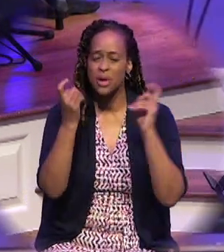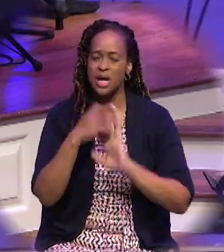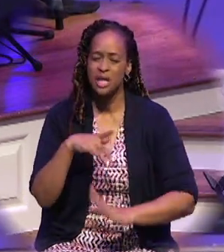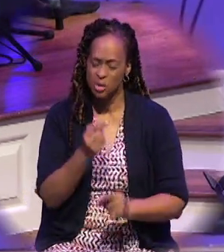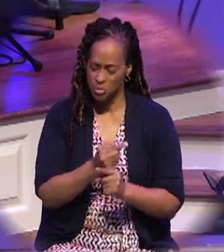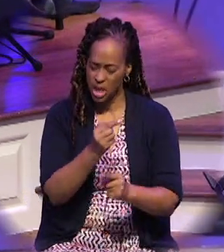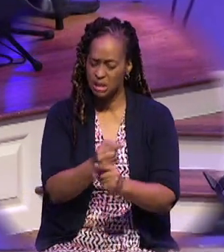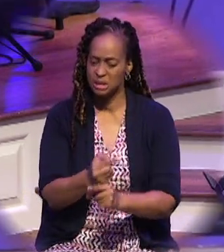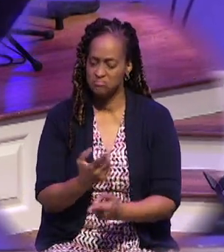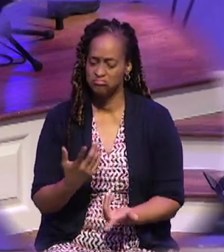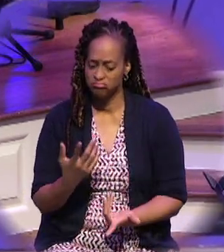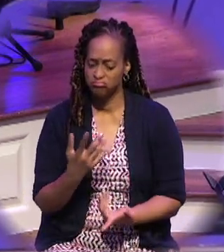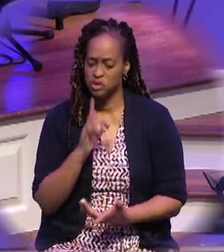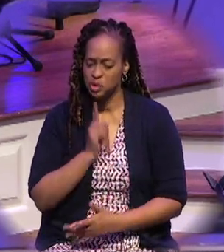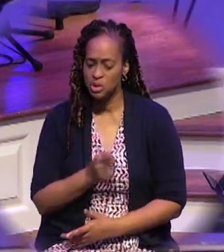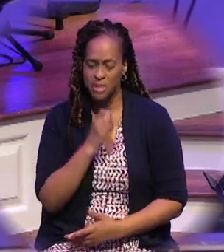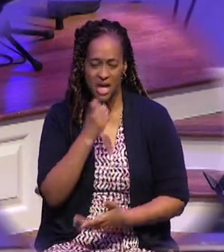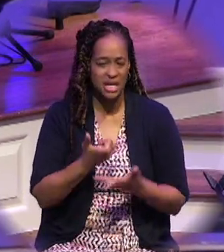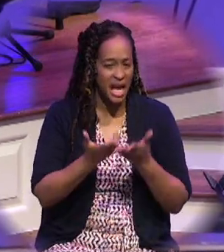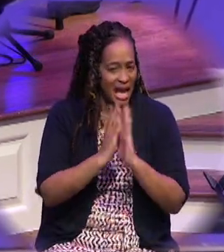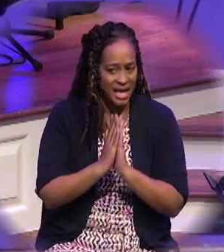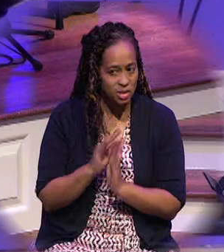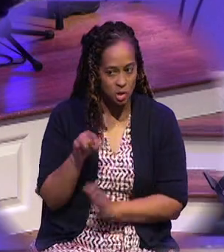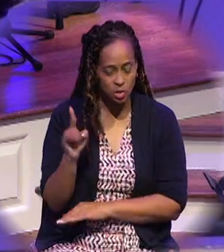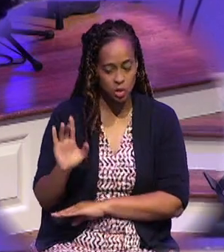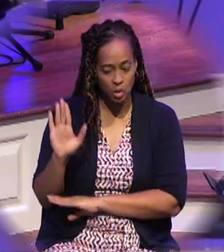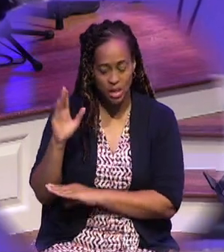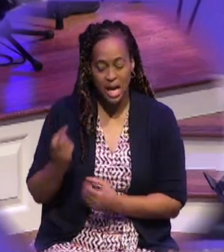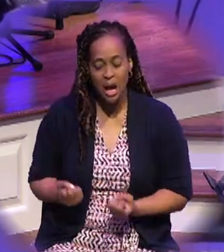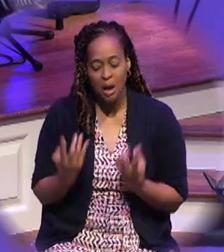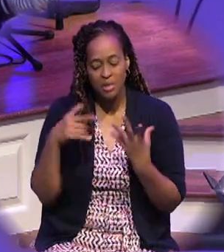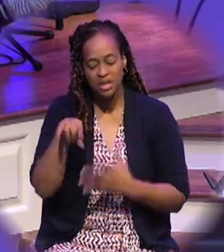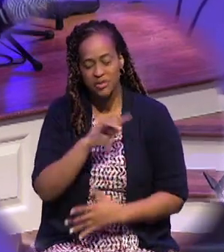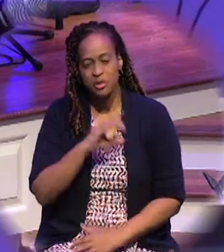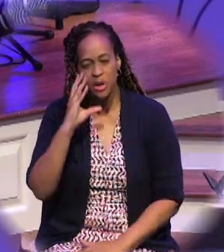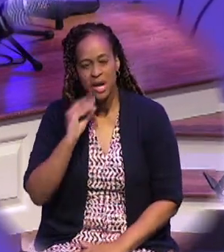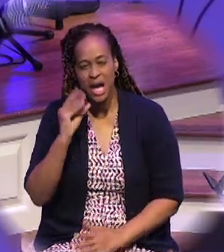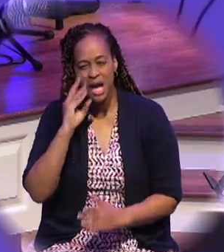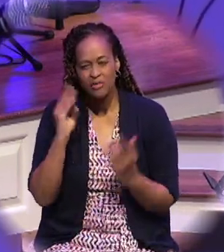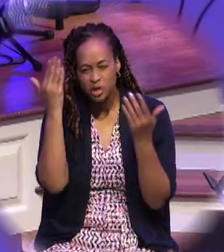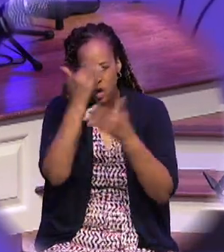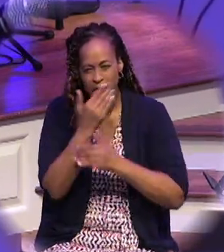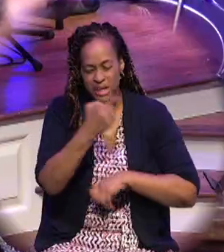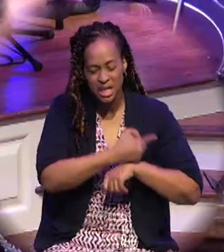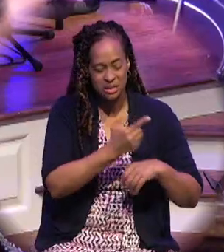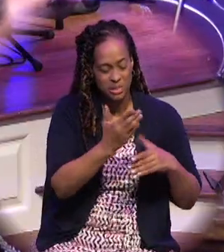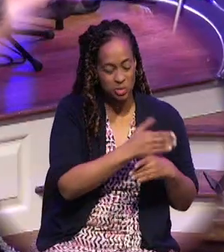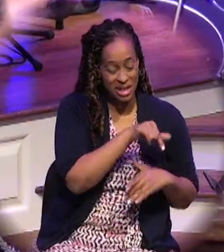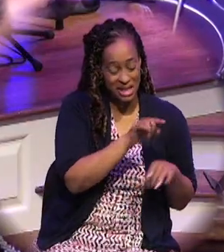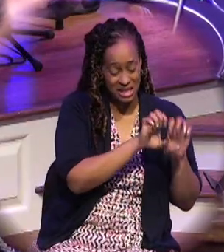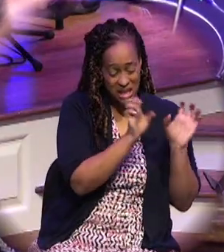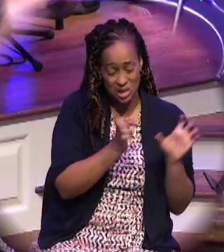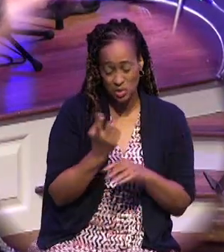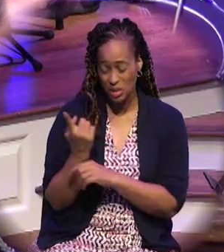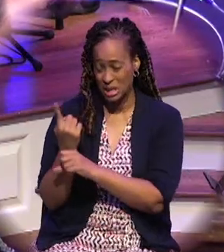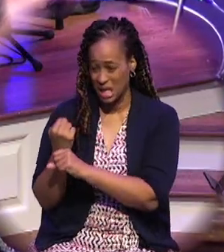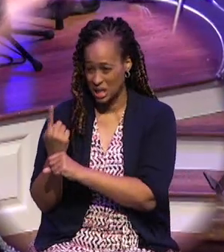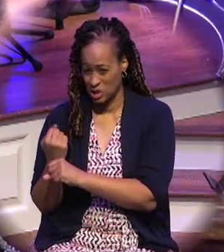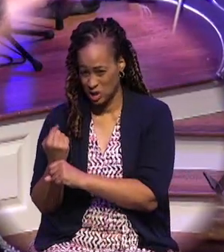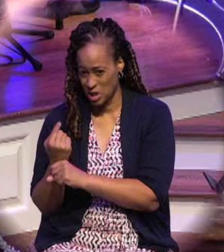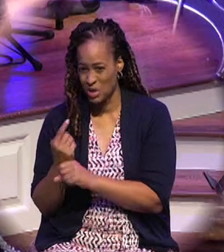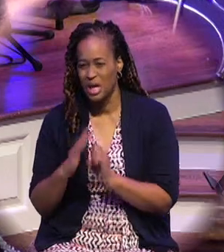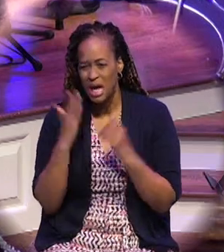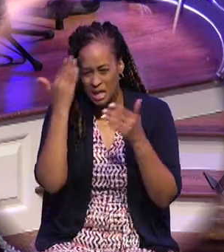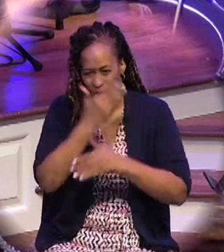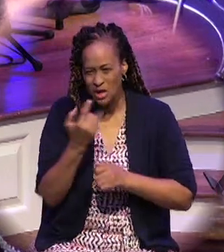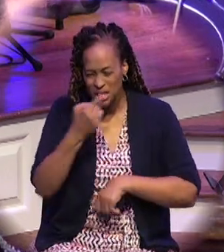but I'm not going to ask for a show of hands how many of you have had dark days between this Easter and the last. Dark